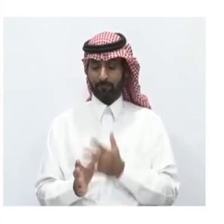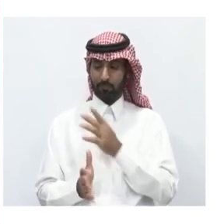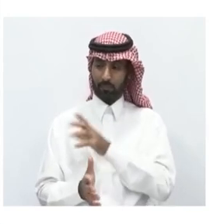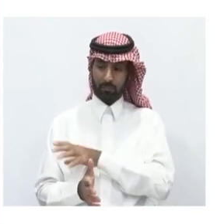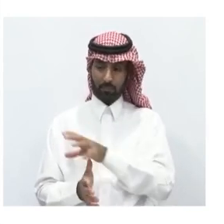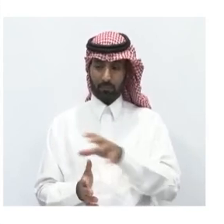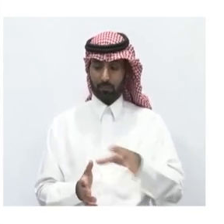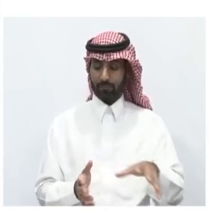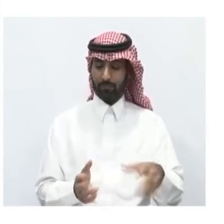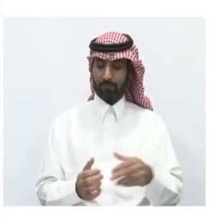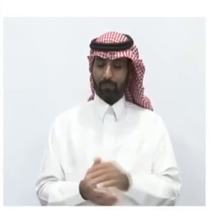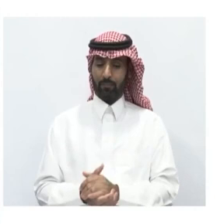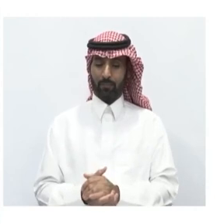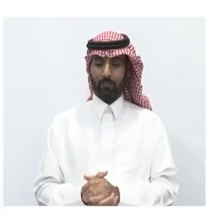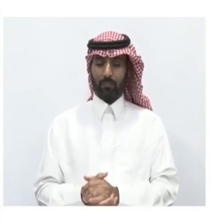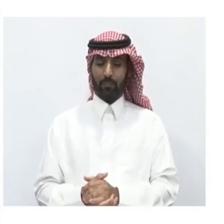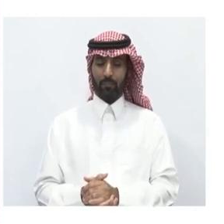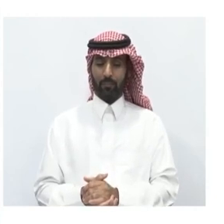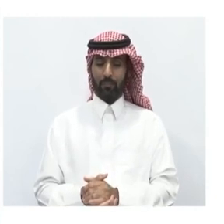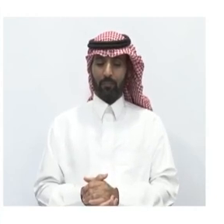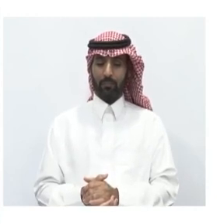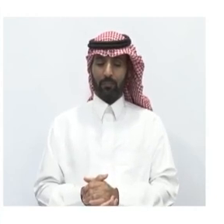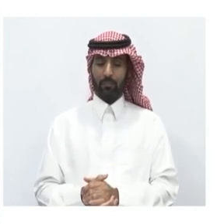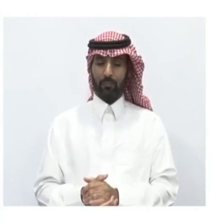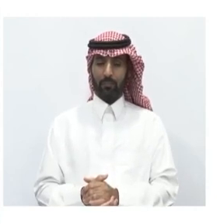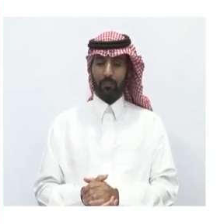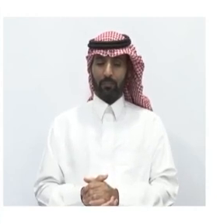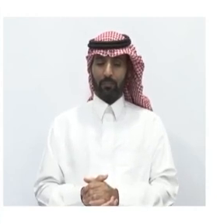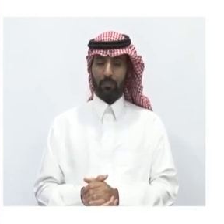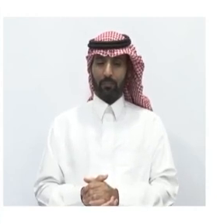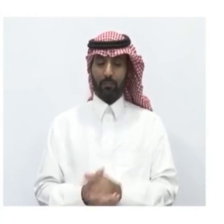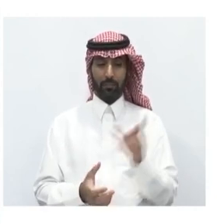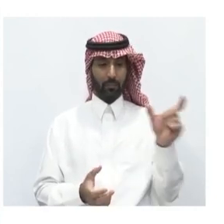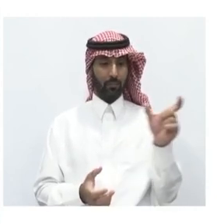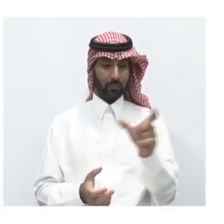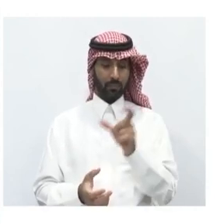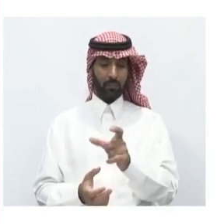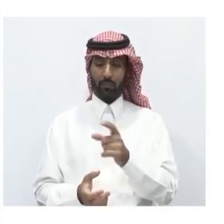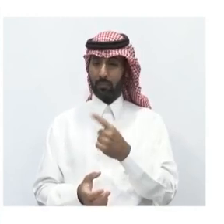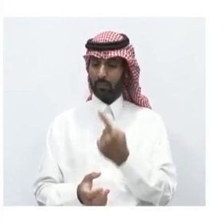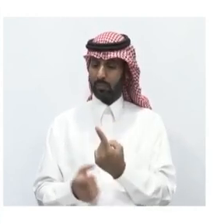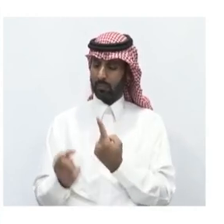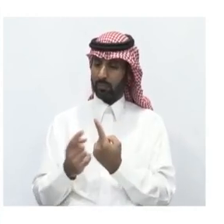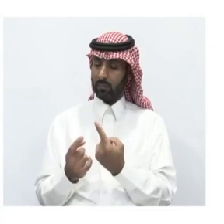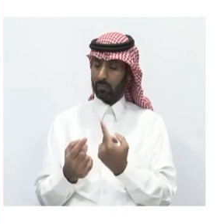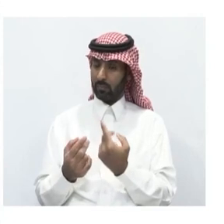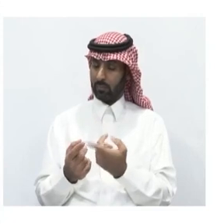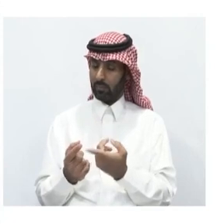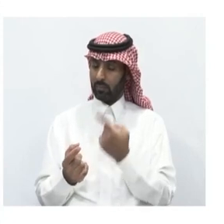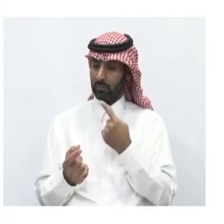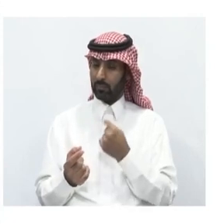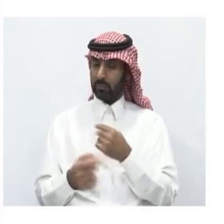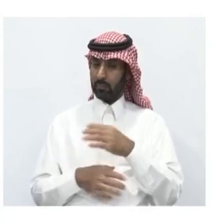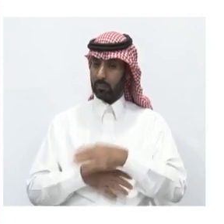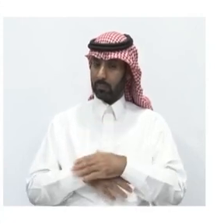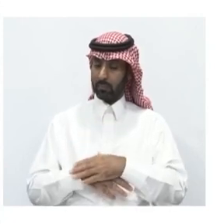are declining requests. Using phrases like these makes the request sound more polite.